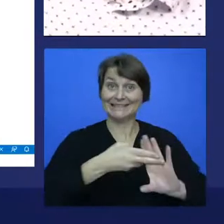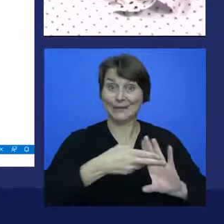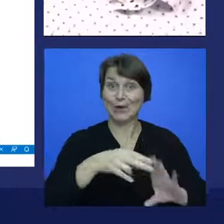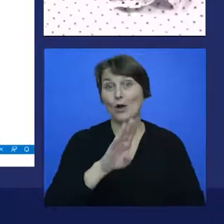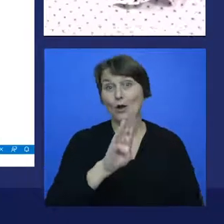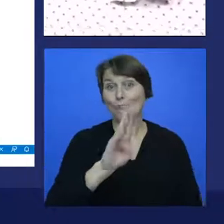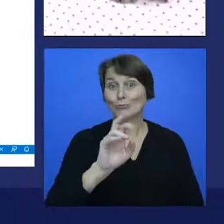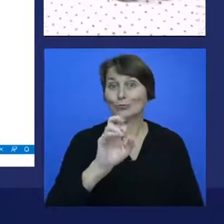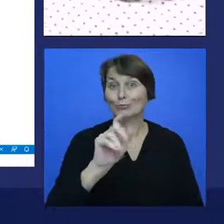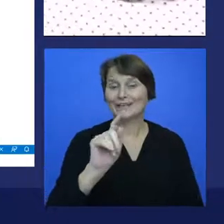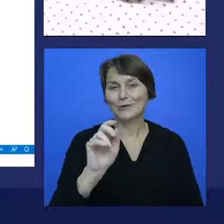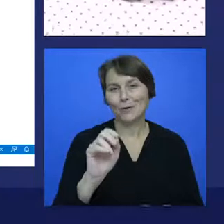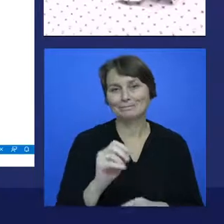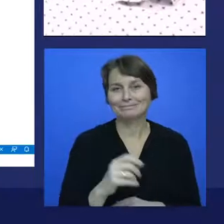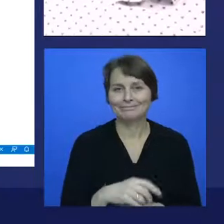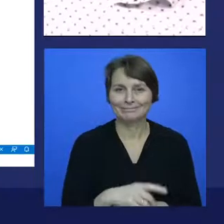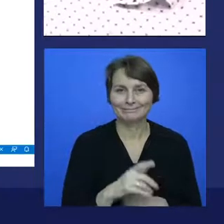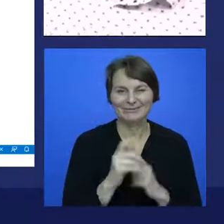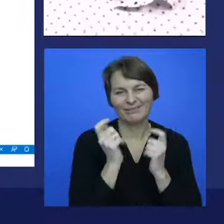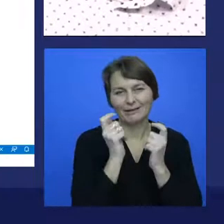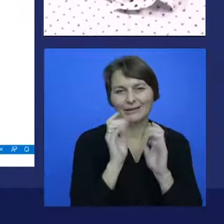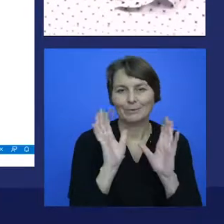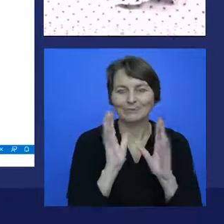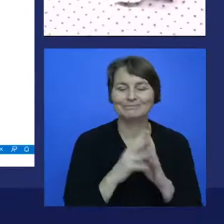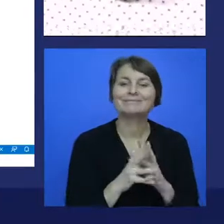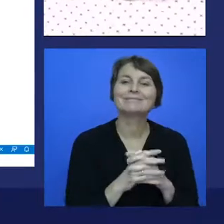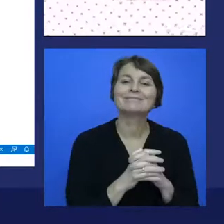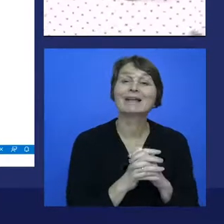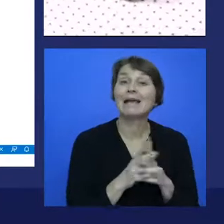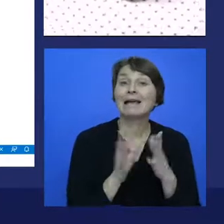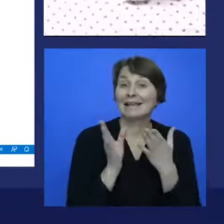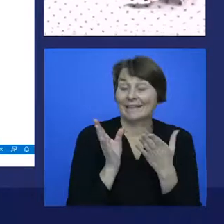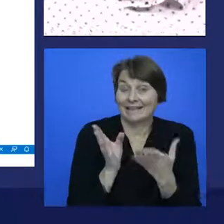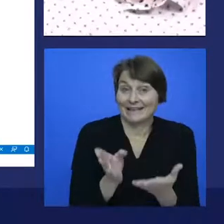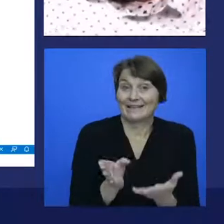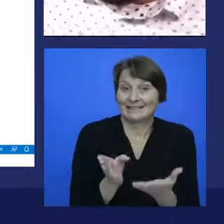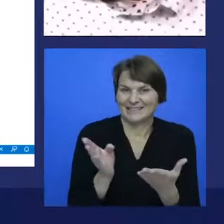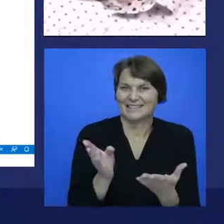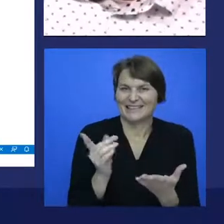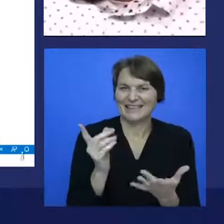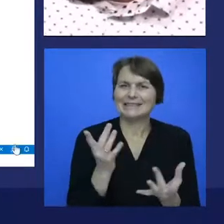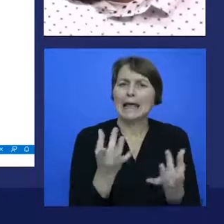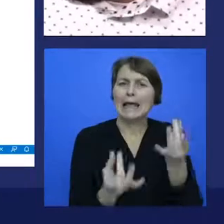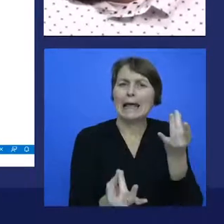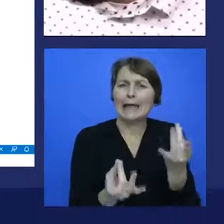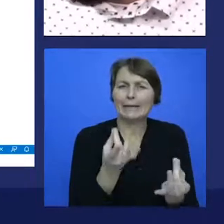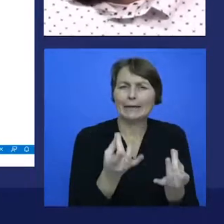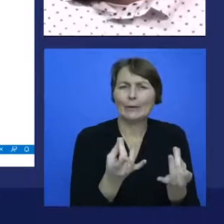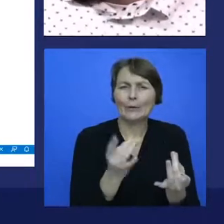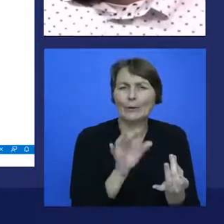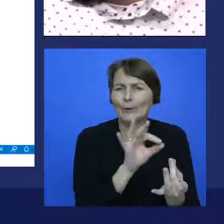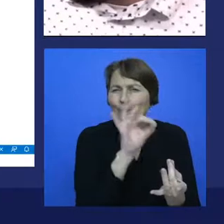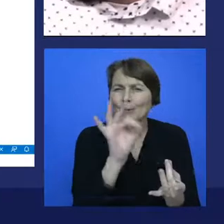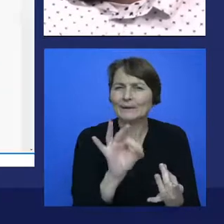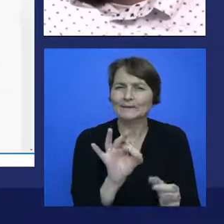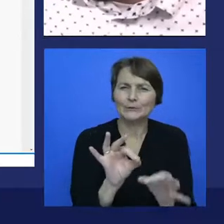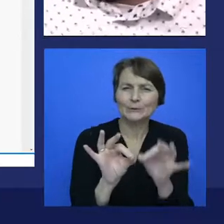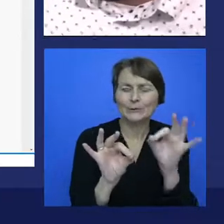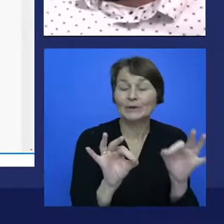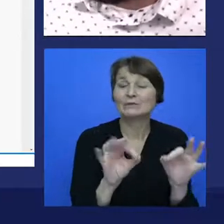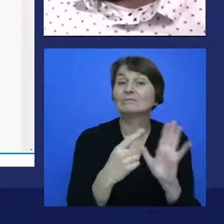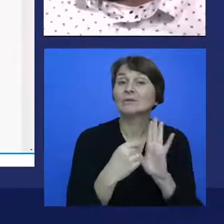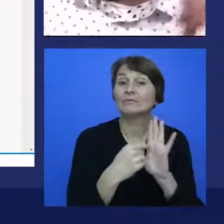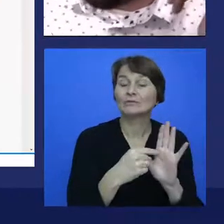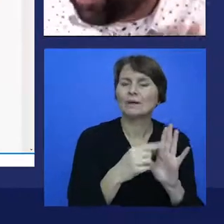but still. And so that's where the ethical questions, I think, lie for me. When it comes to building, for example, computer